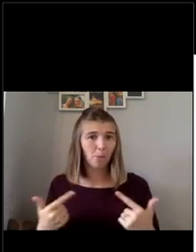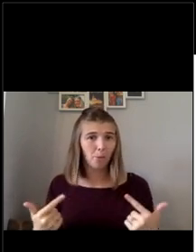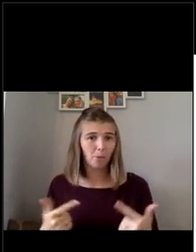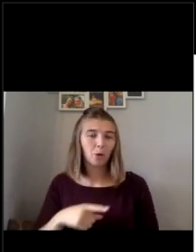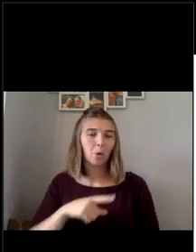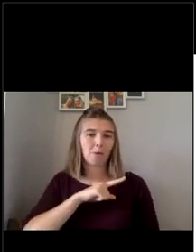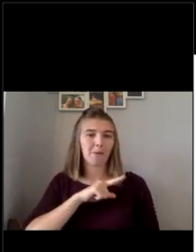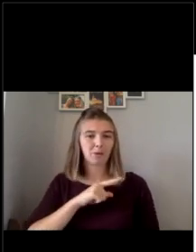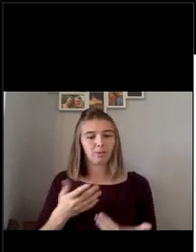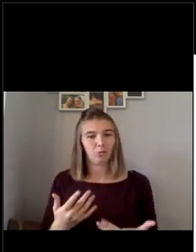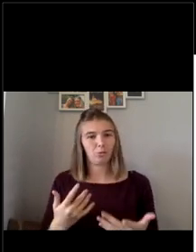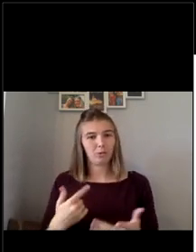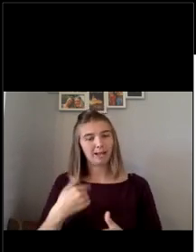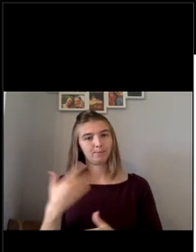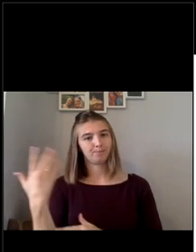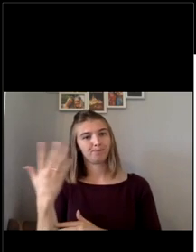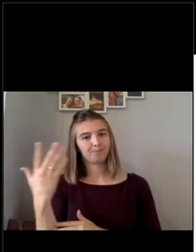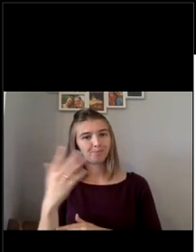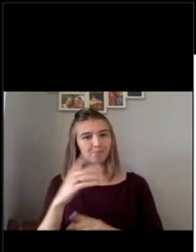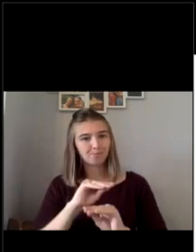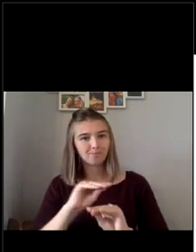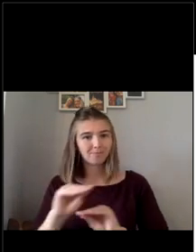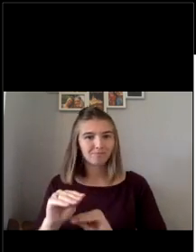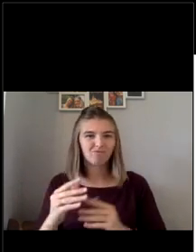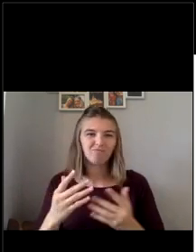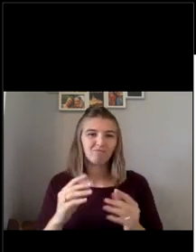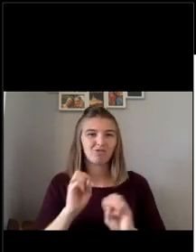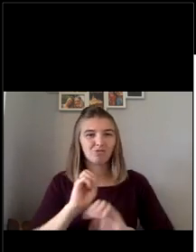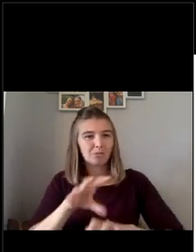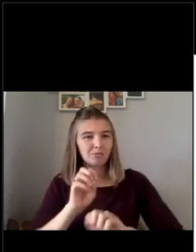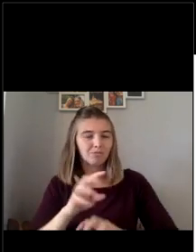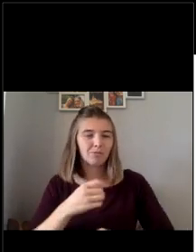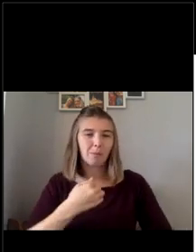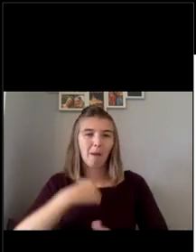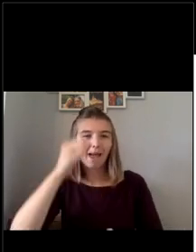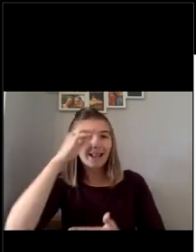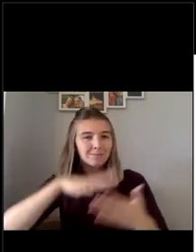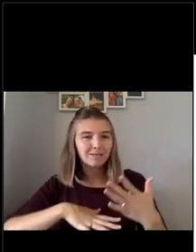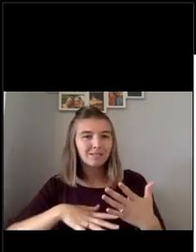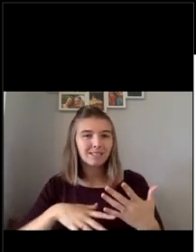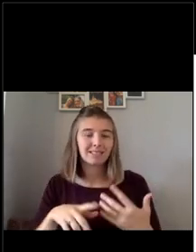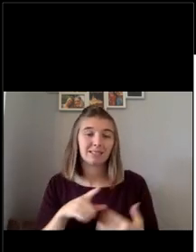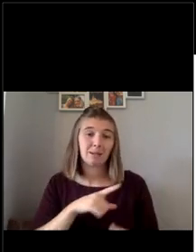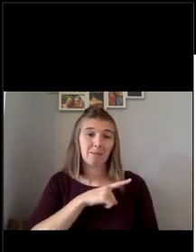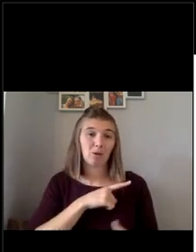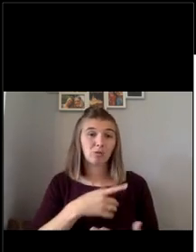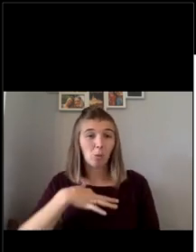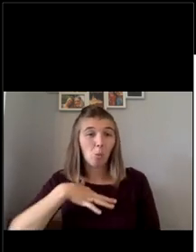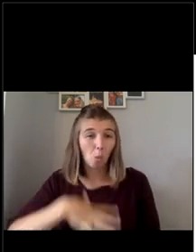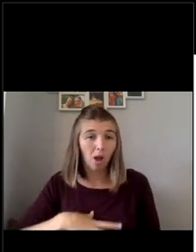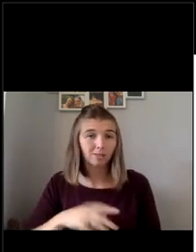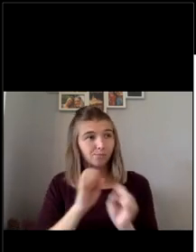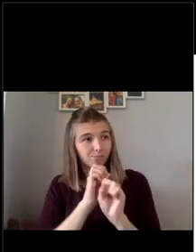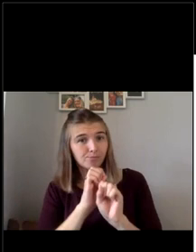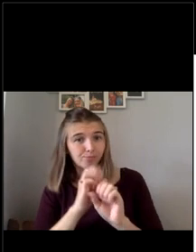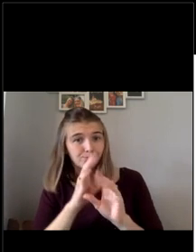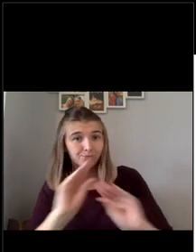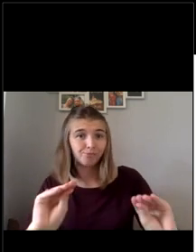today and at other platforms, is because I want people to know out there that, you know, if you